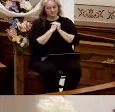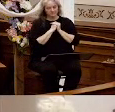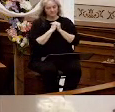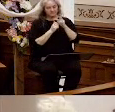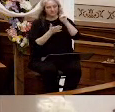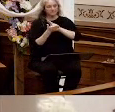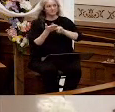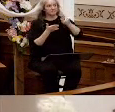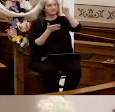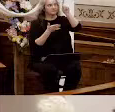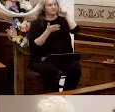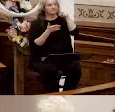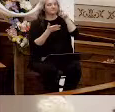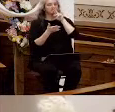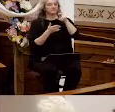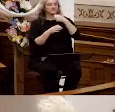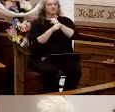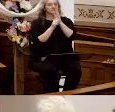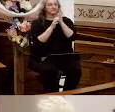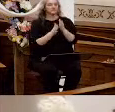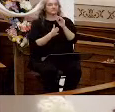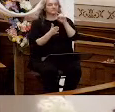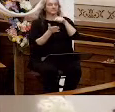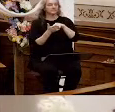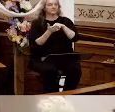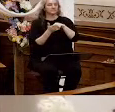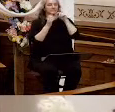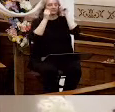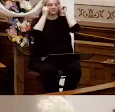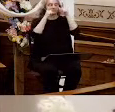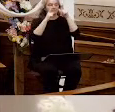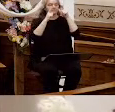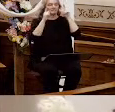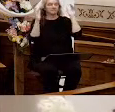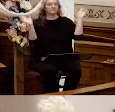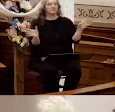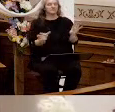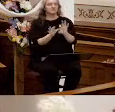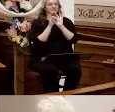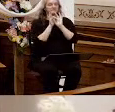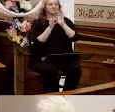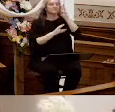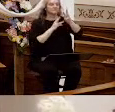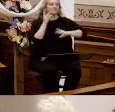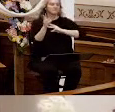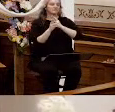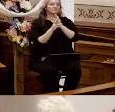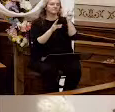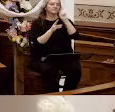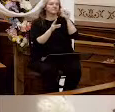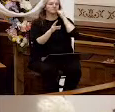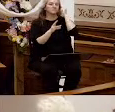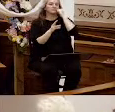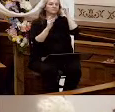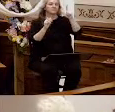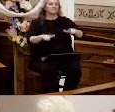Holy One, you are the creator of this amazing interdependent world where each living being